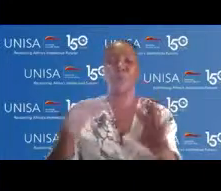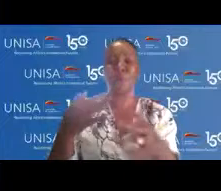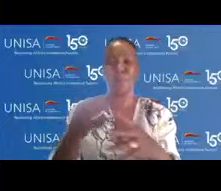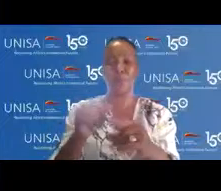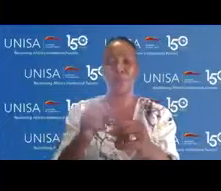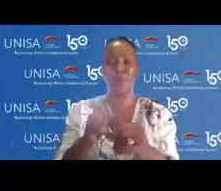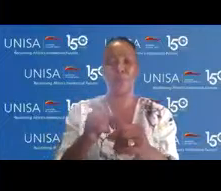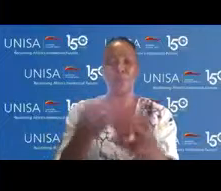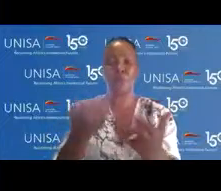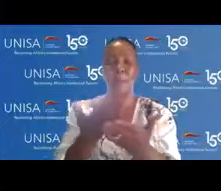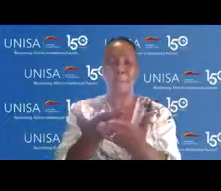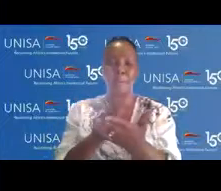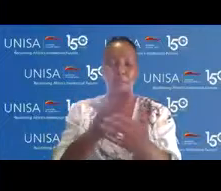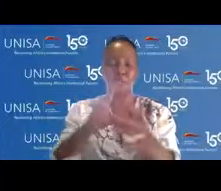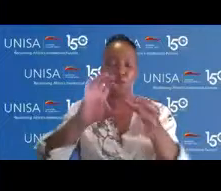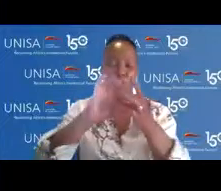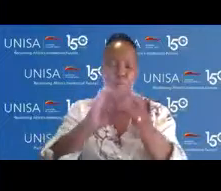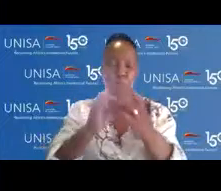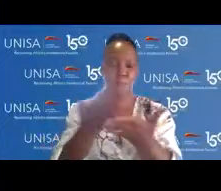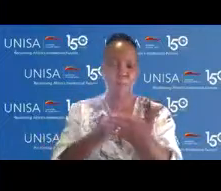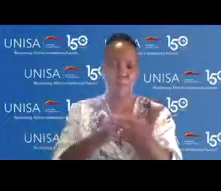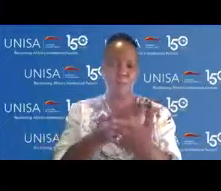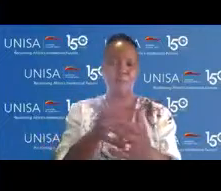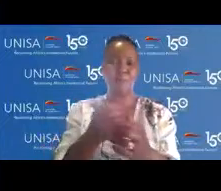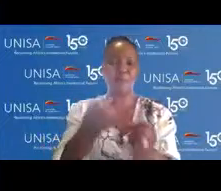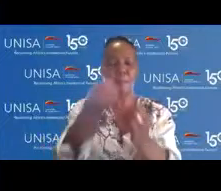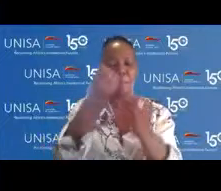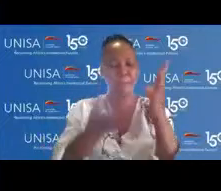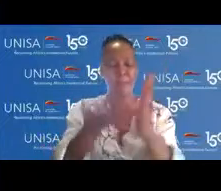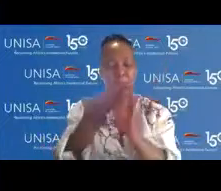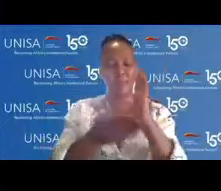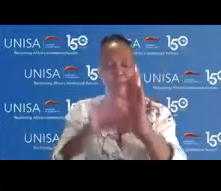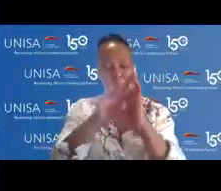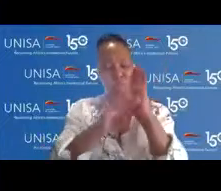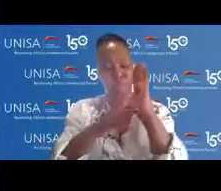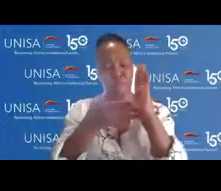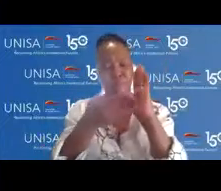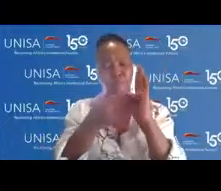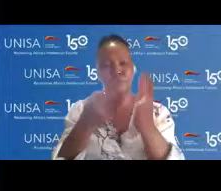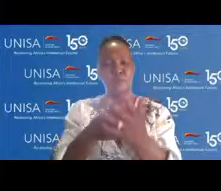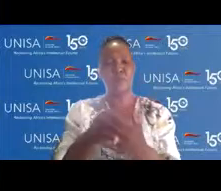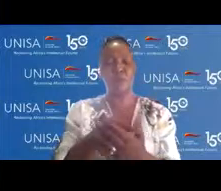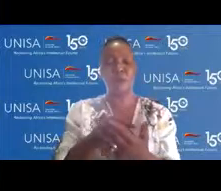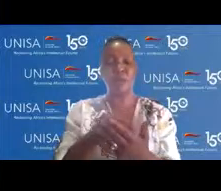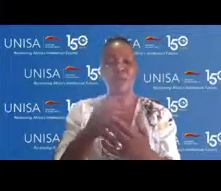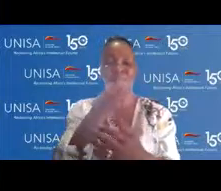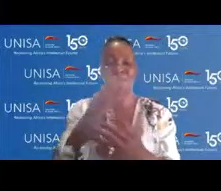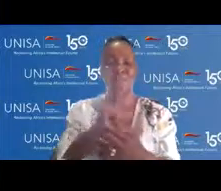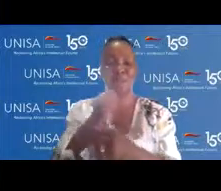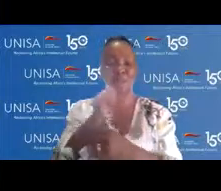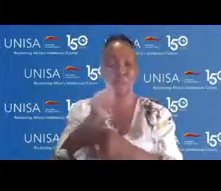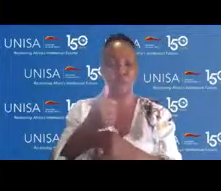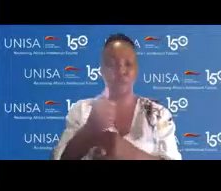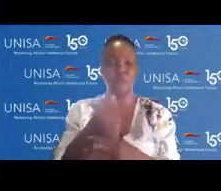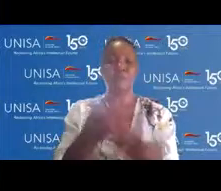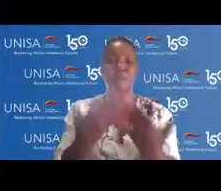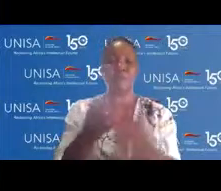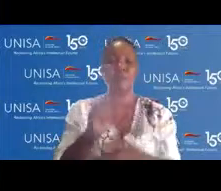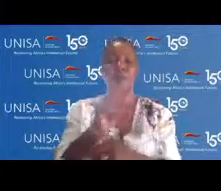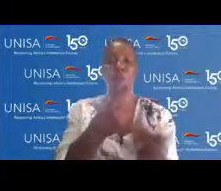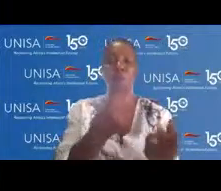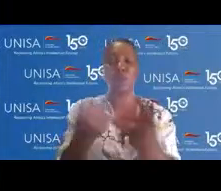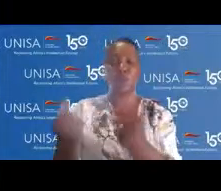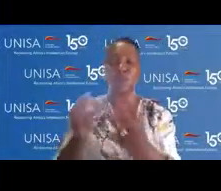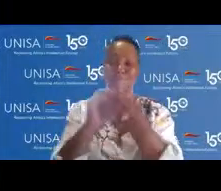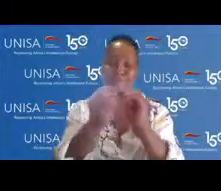home page. And there's quite a lot that you can do here, but I'll save all of this for tomorrow. So what I want to do is to create a simple